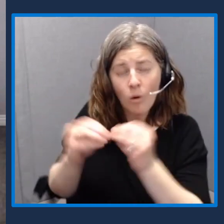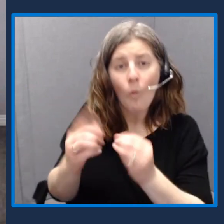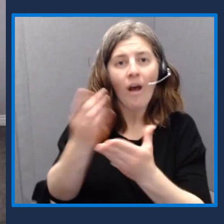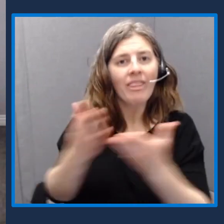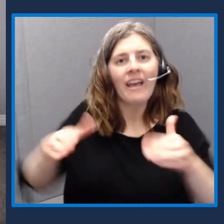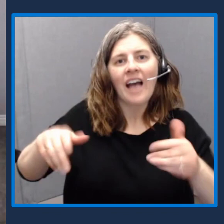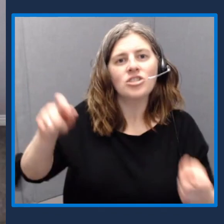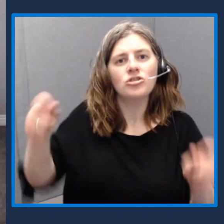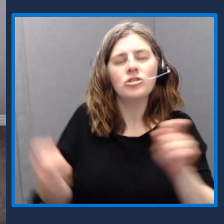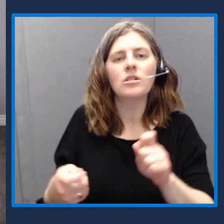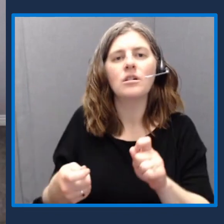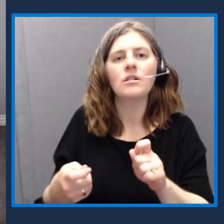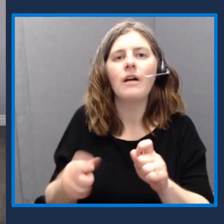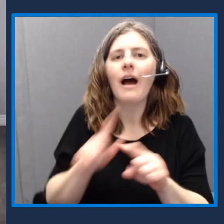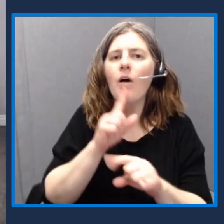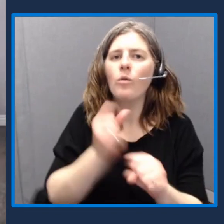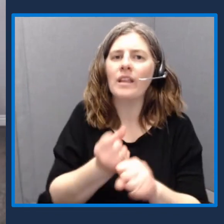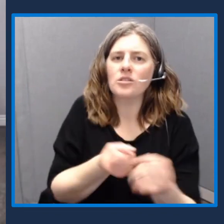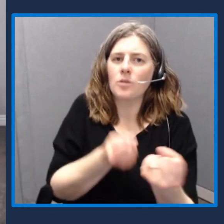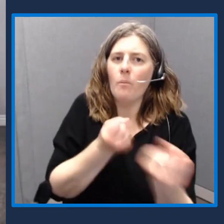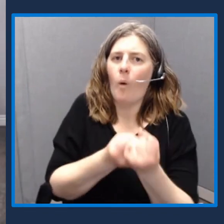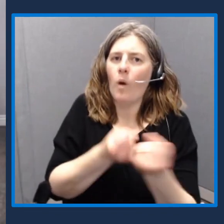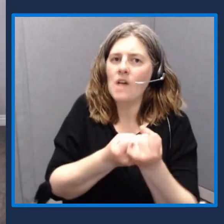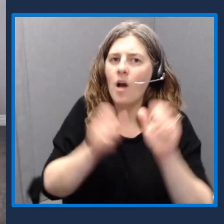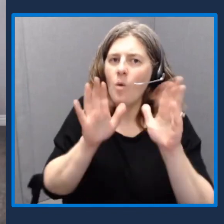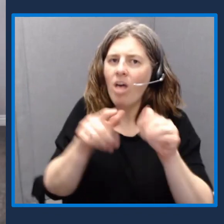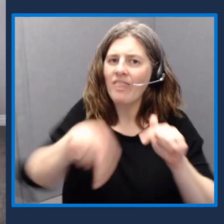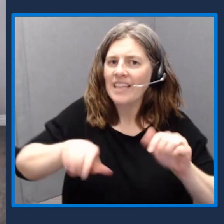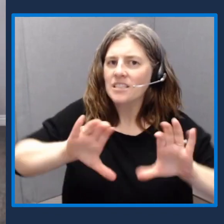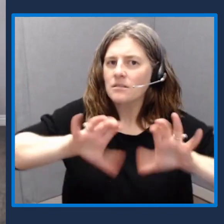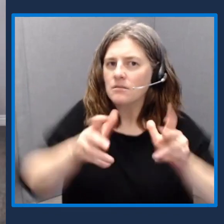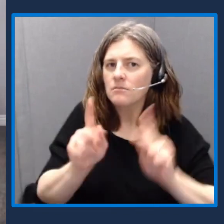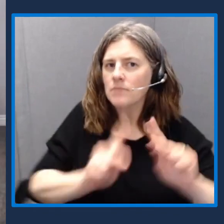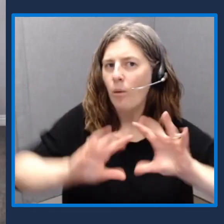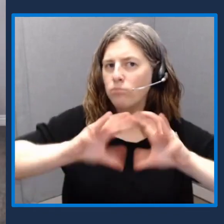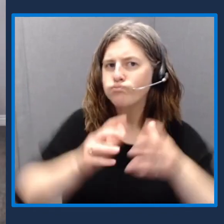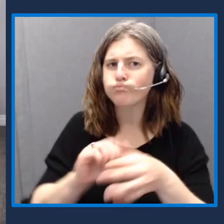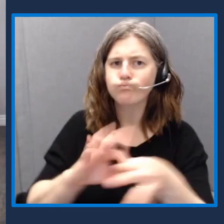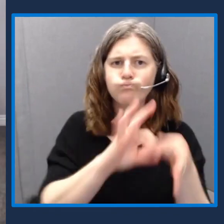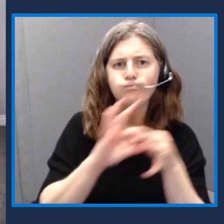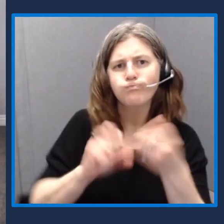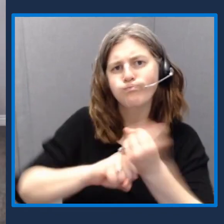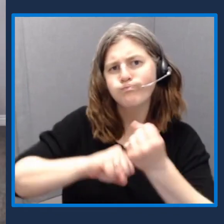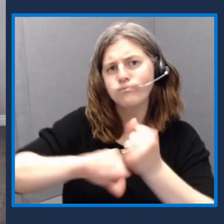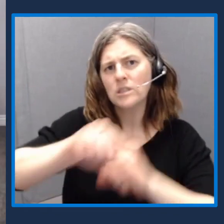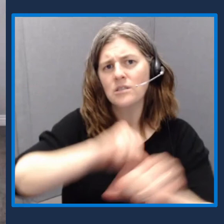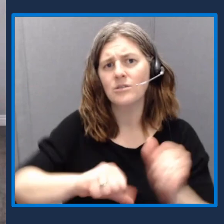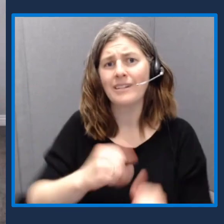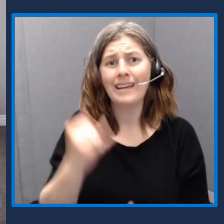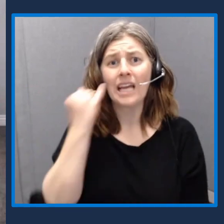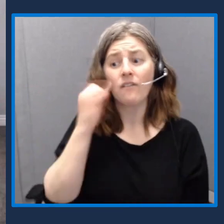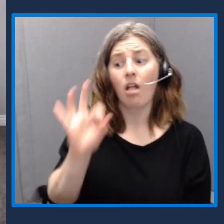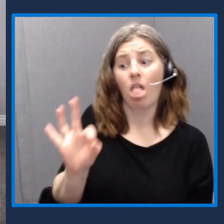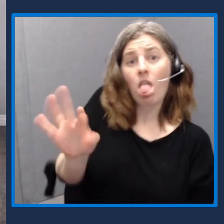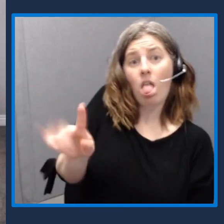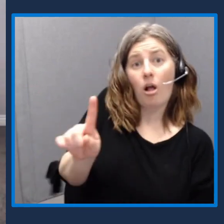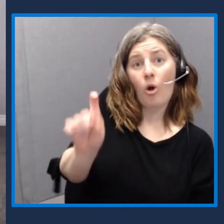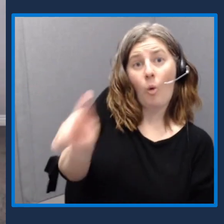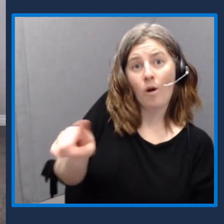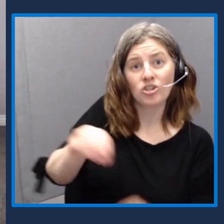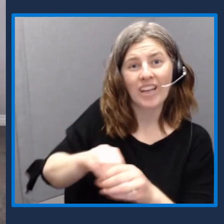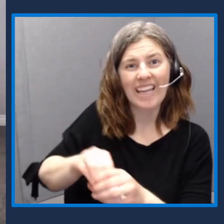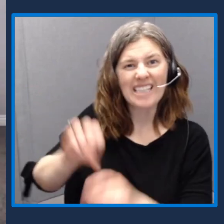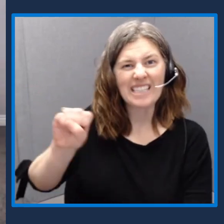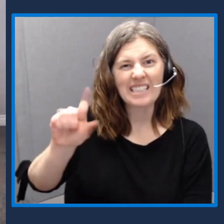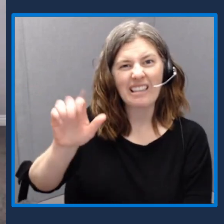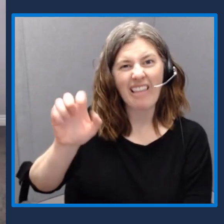just how incredibly supportive and wonderful this community of practice is. You just post a question on Slack and accessibility and,